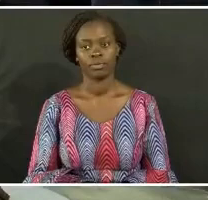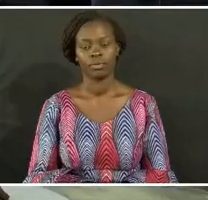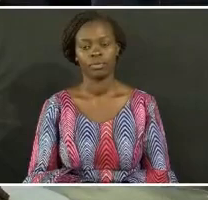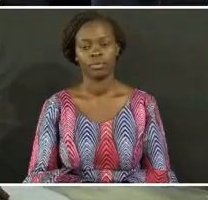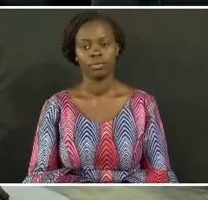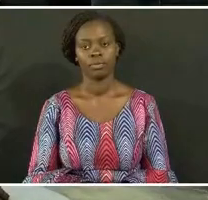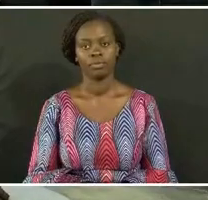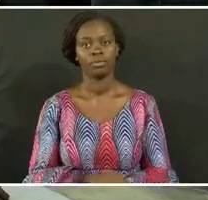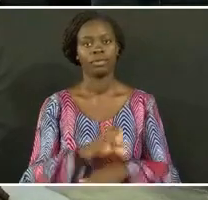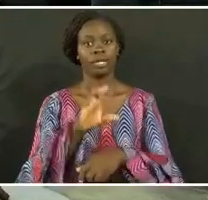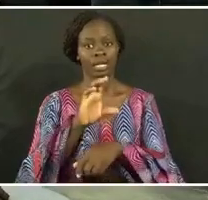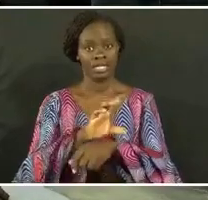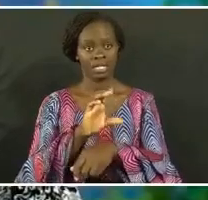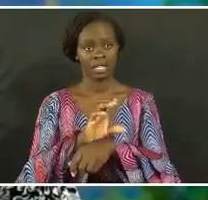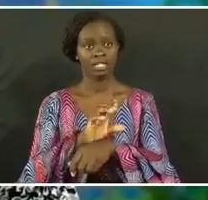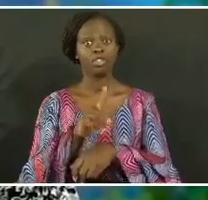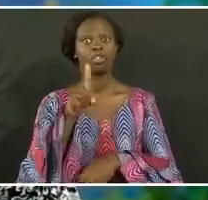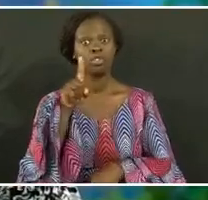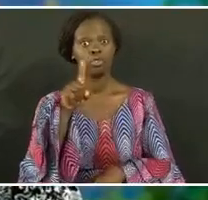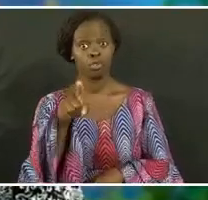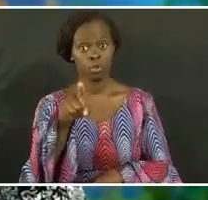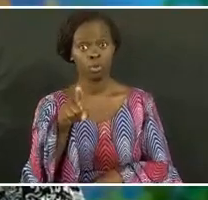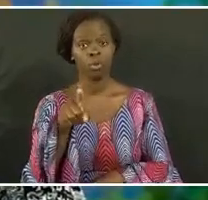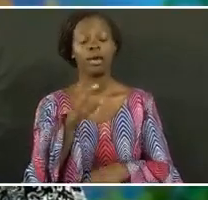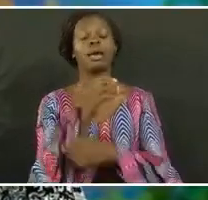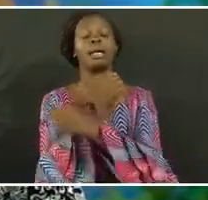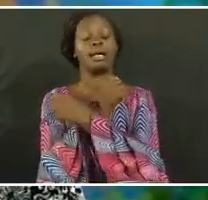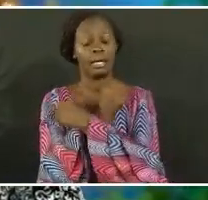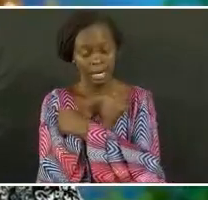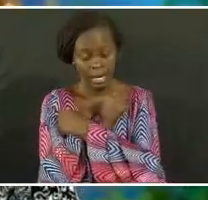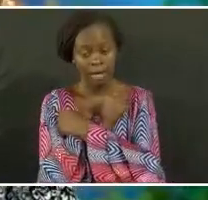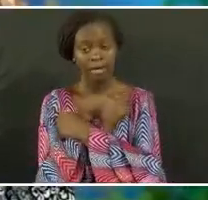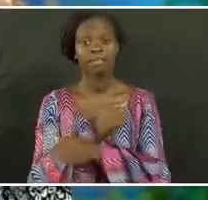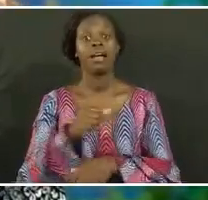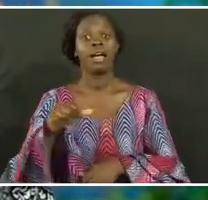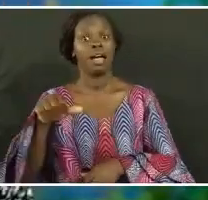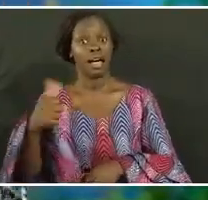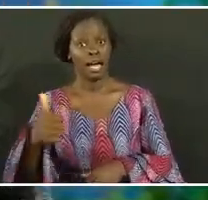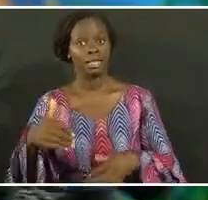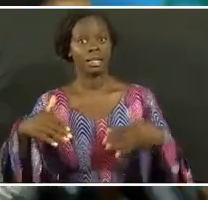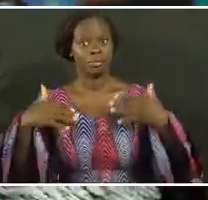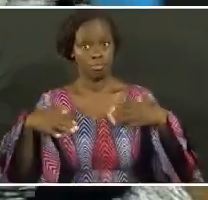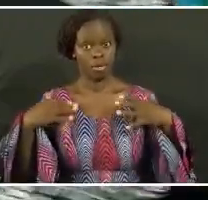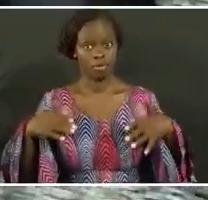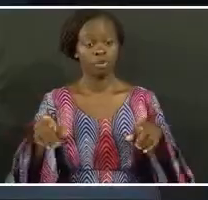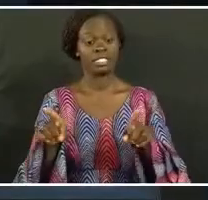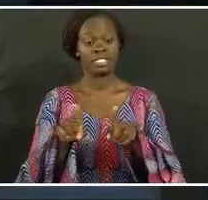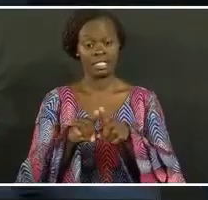we should love one another the way the Bible says.